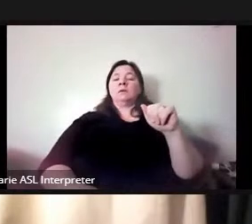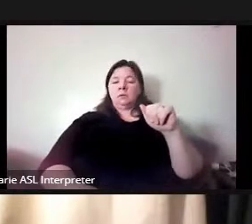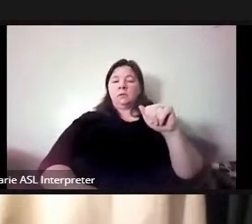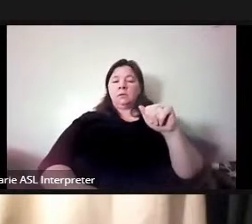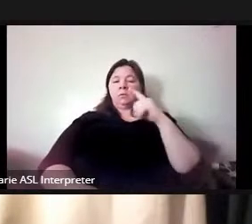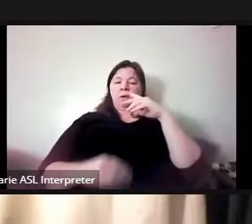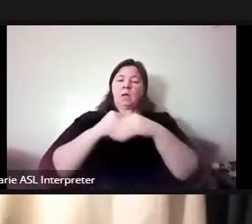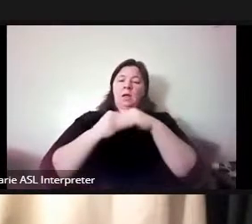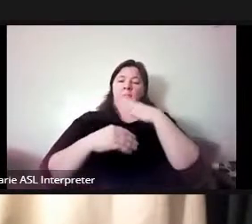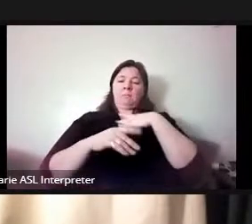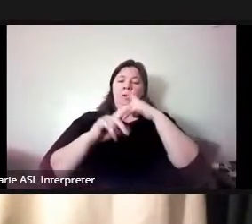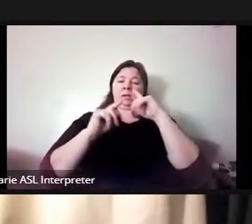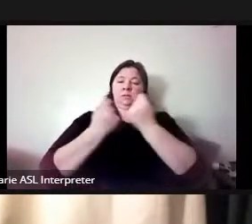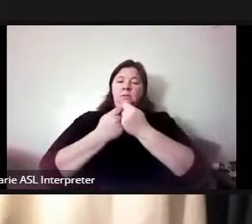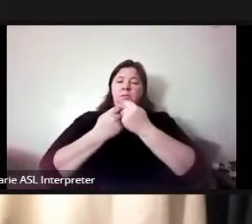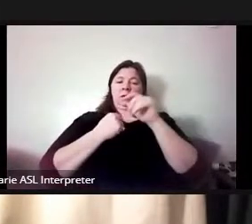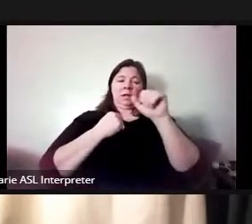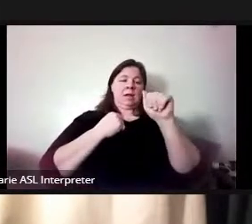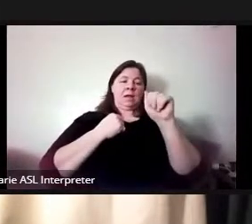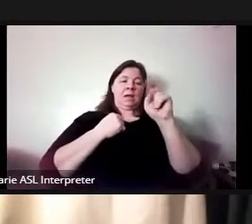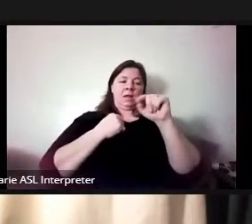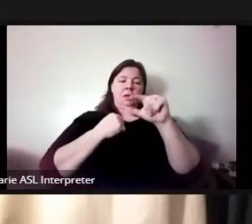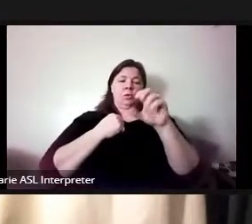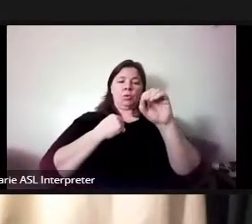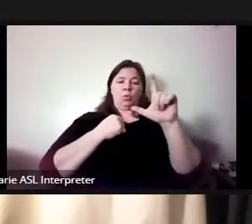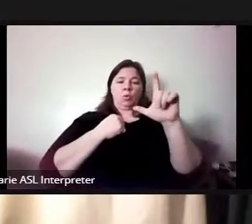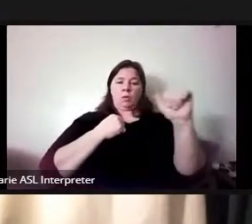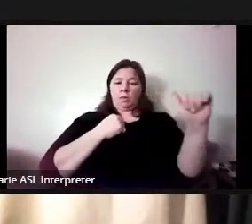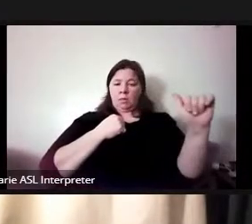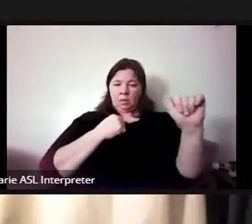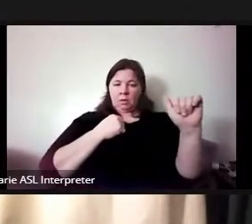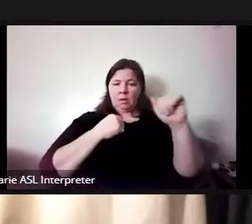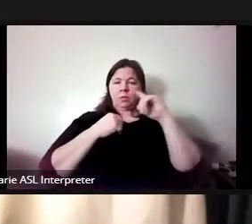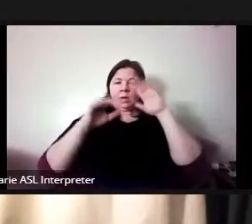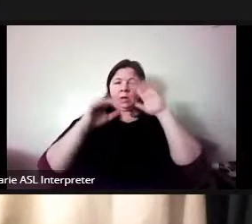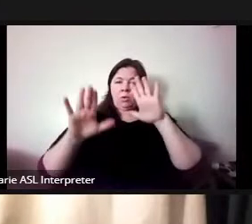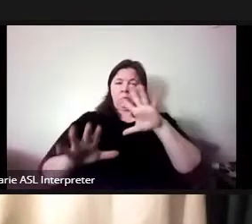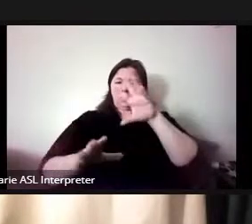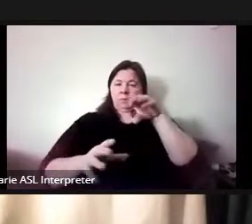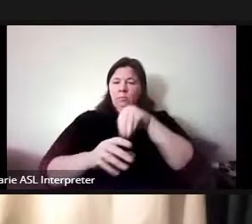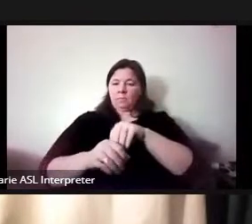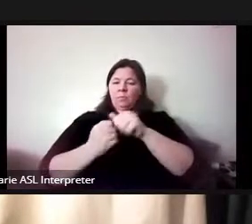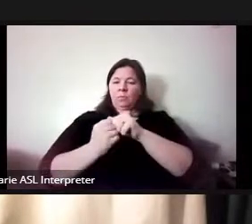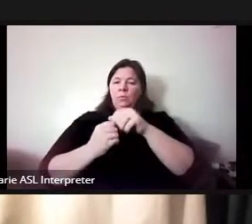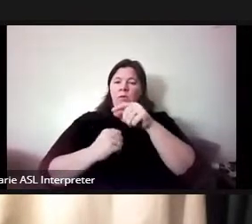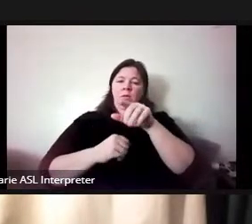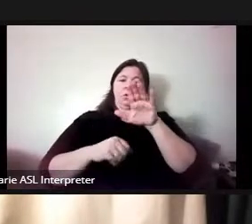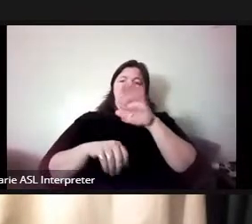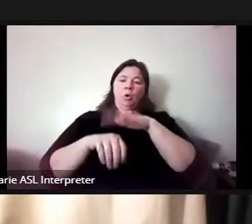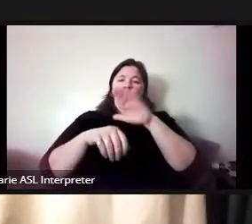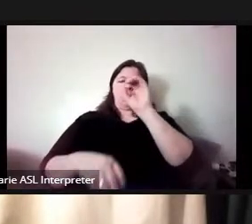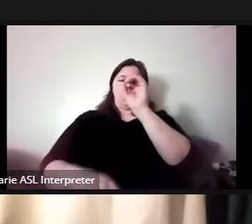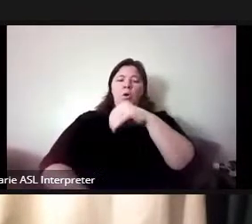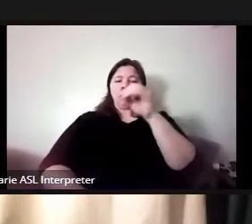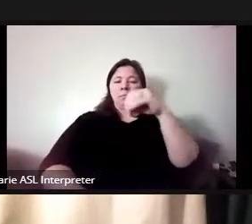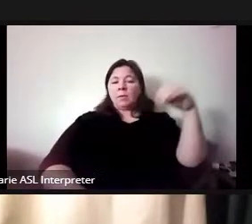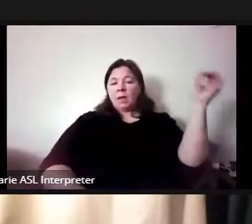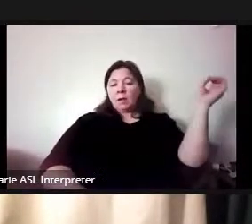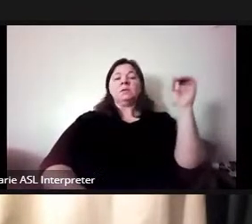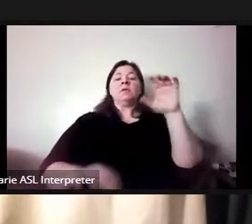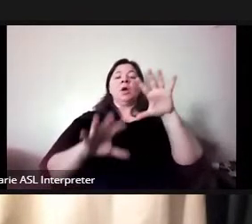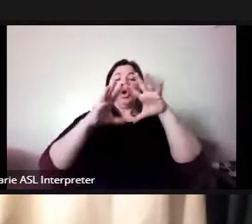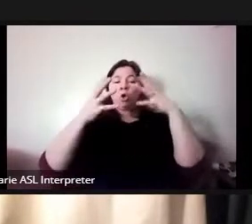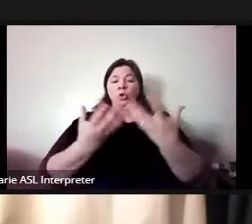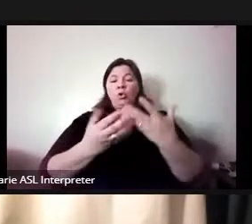added to my team Angola. And this is so awesome being involved with Onpassive and the global nature of